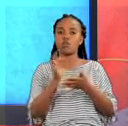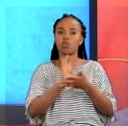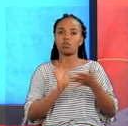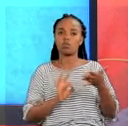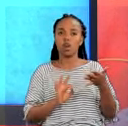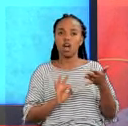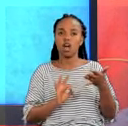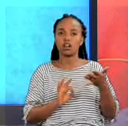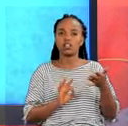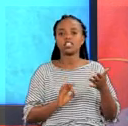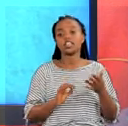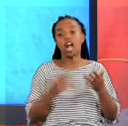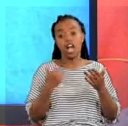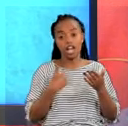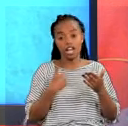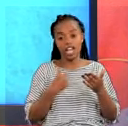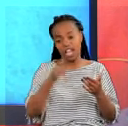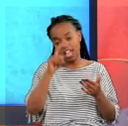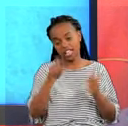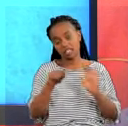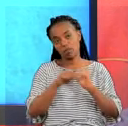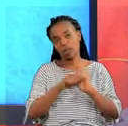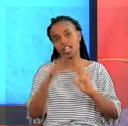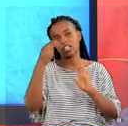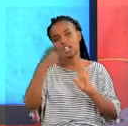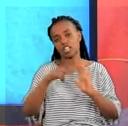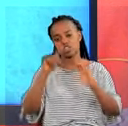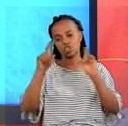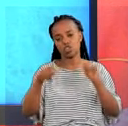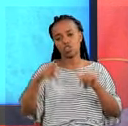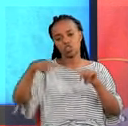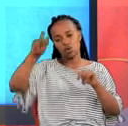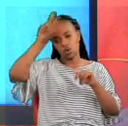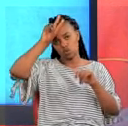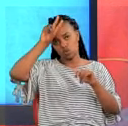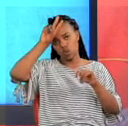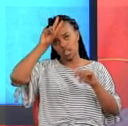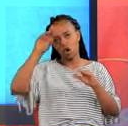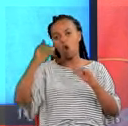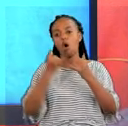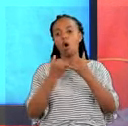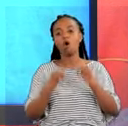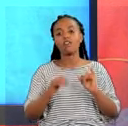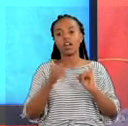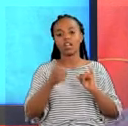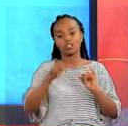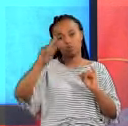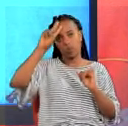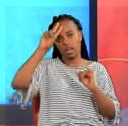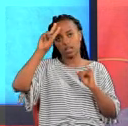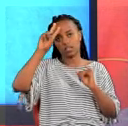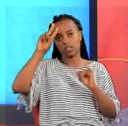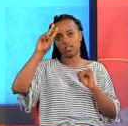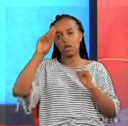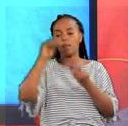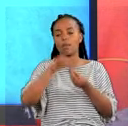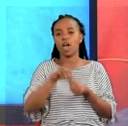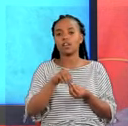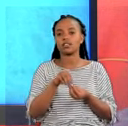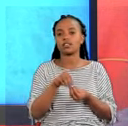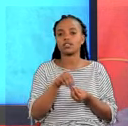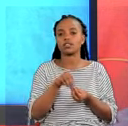standard equation, is this x minus h, the whole squared over a squared,